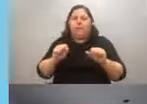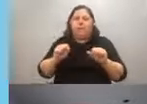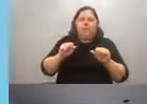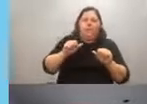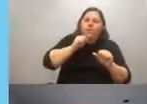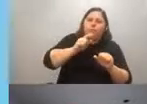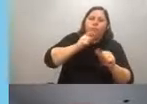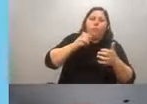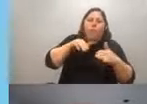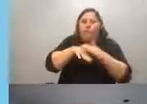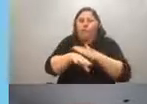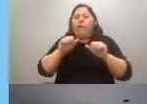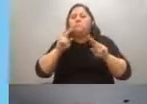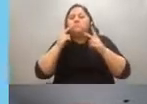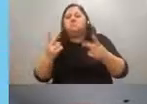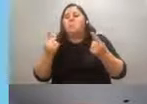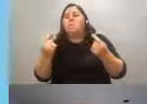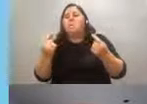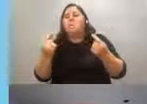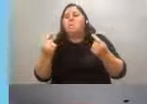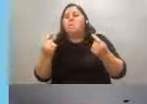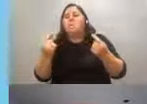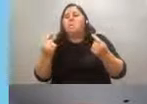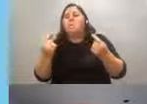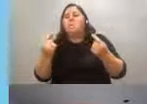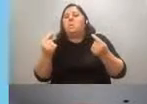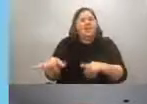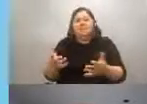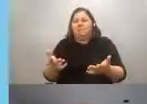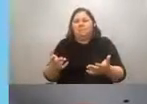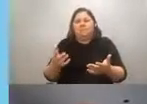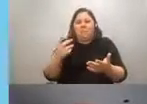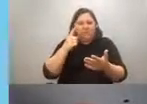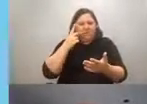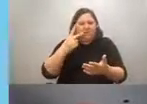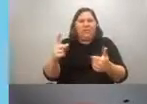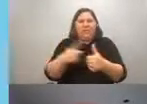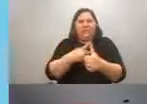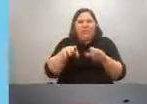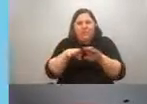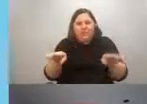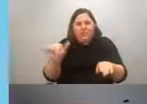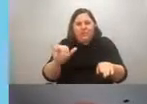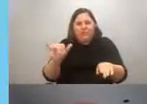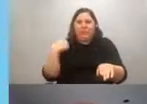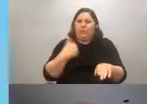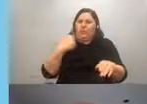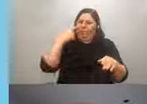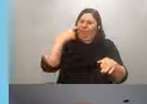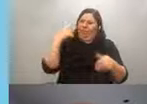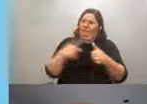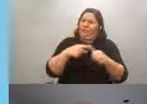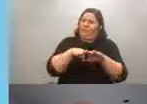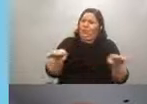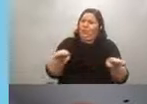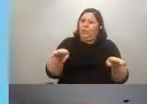space can kind of see the activity happening the same is true you can see on that first floor we thought of that first floor